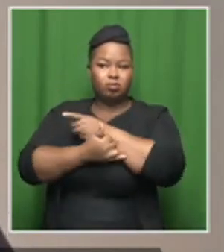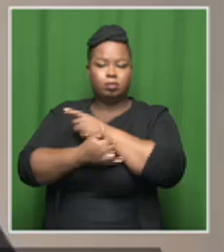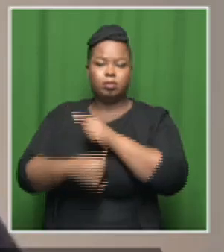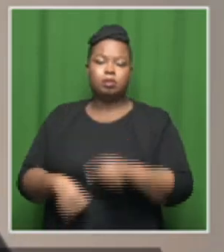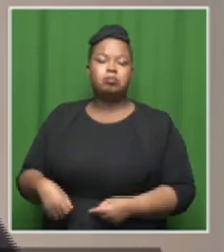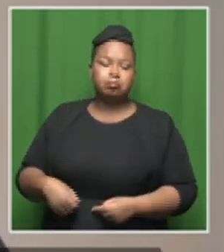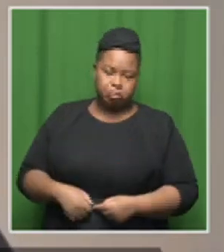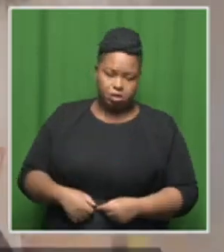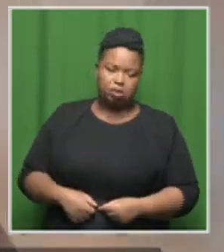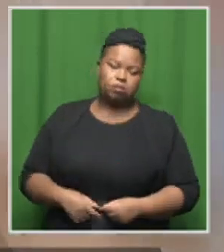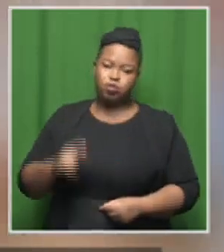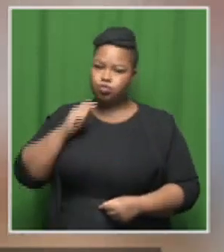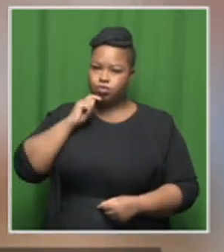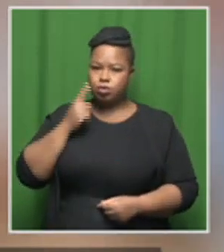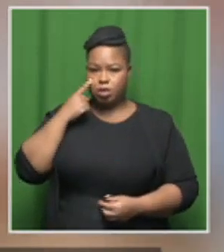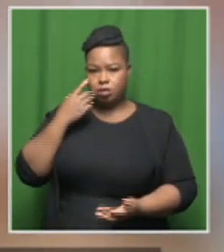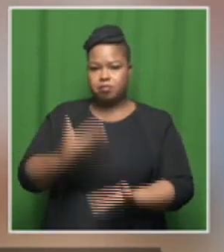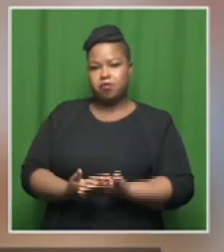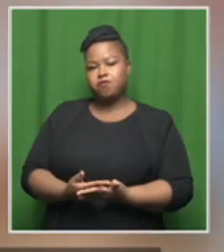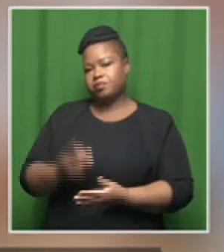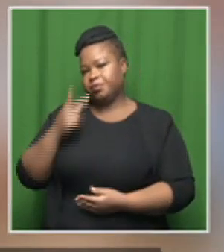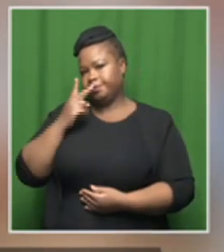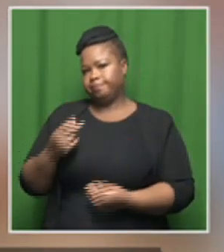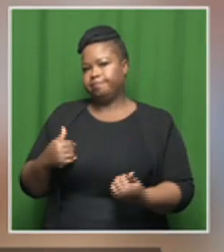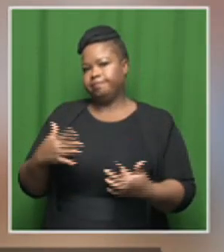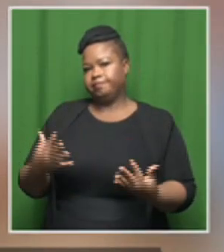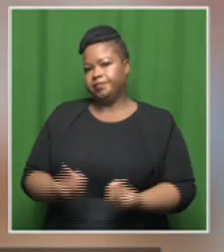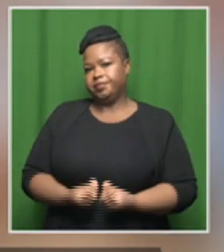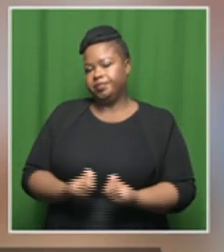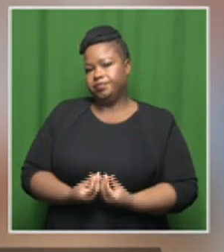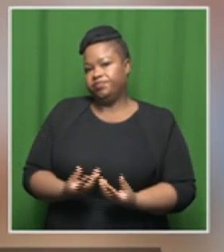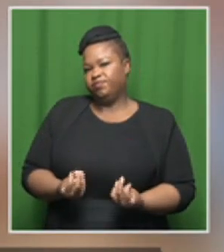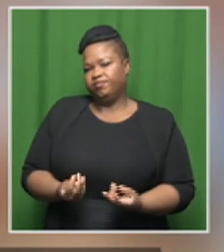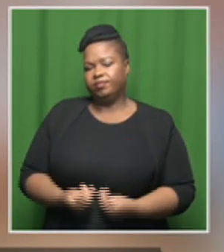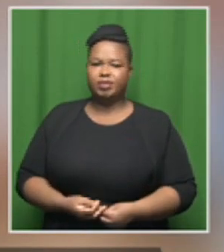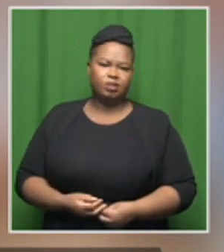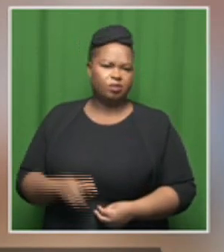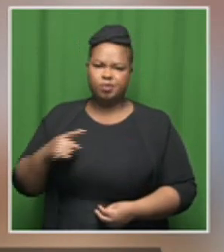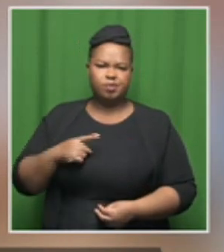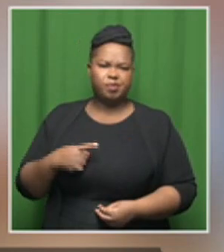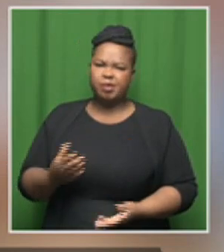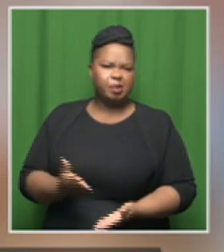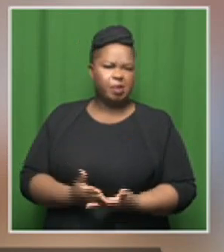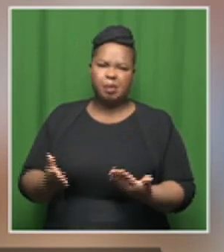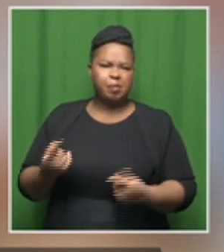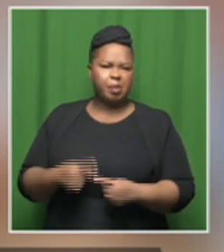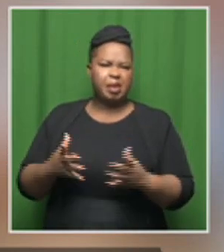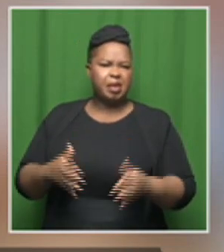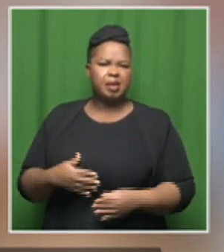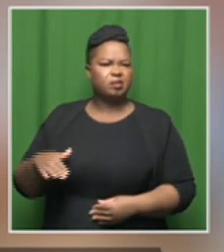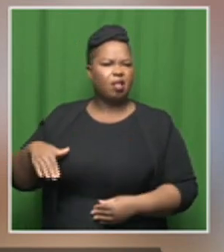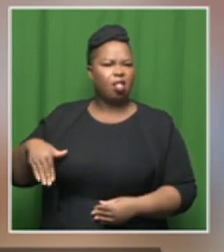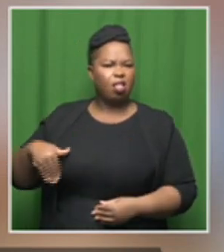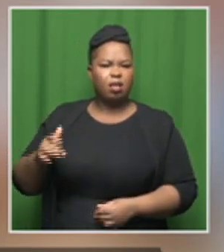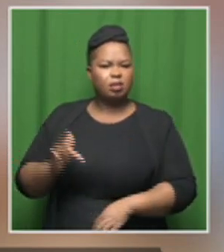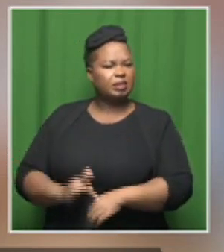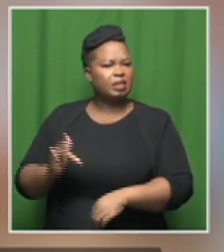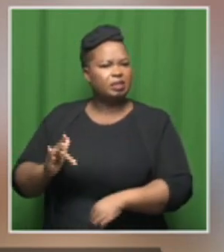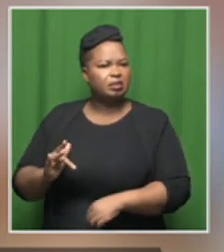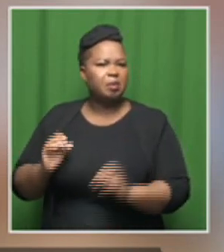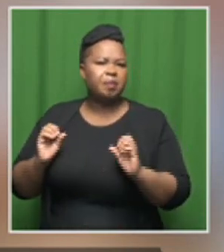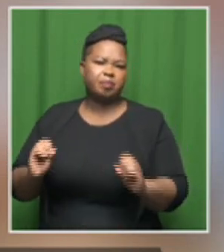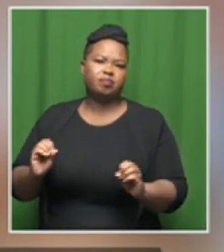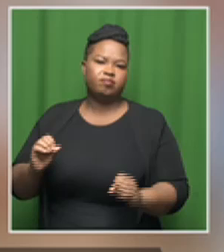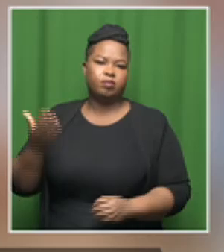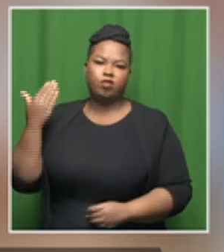to really prove something and to start something new. There's not a lot of these players that have played Jamaica before,